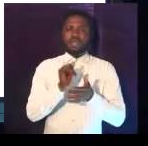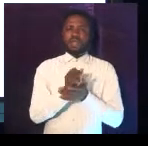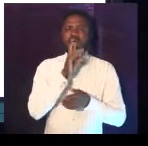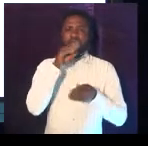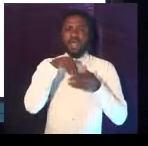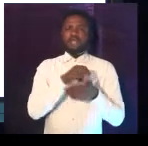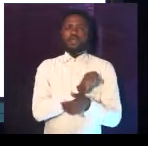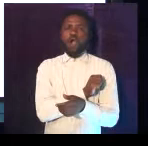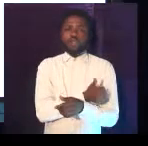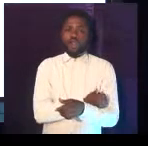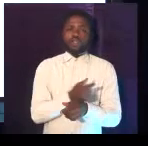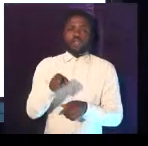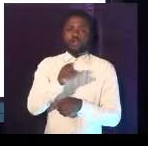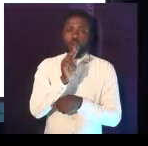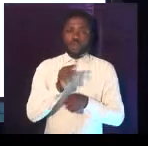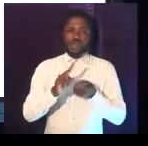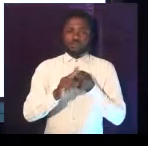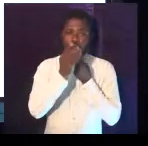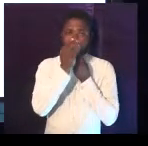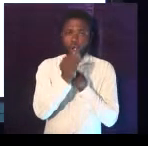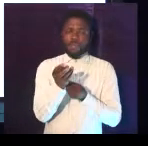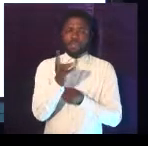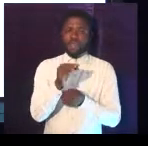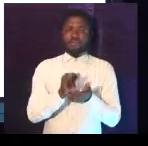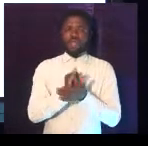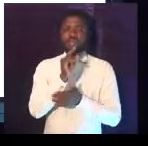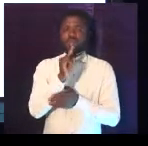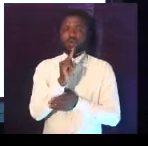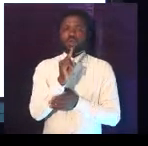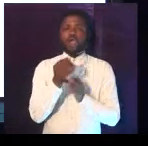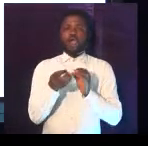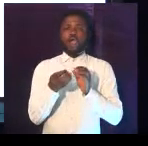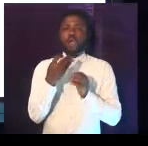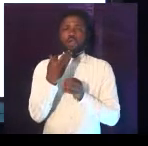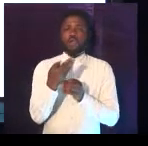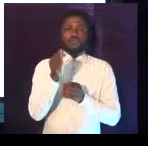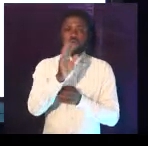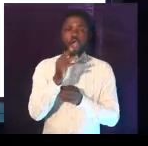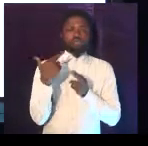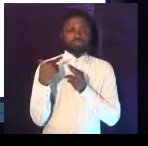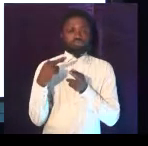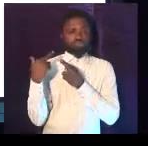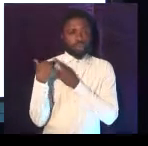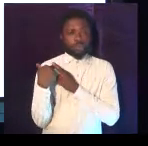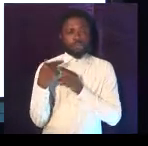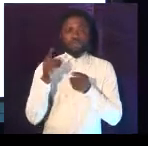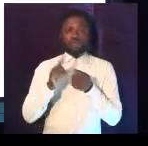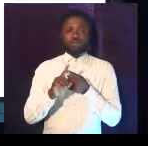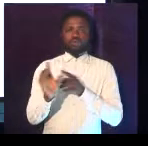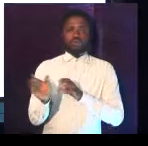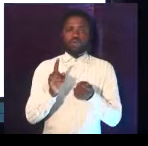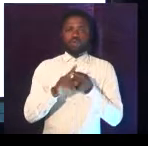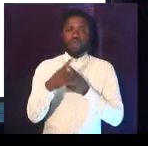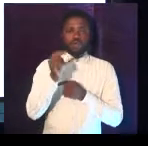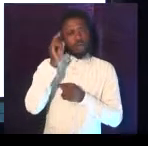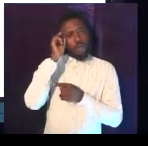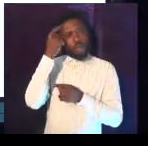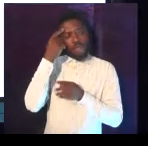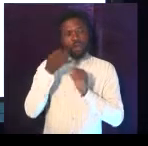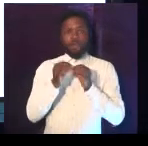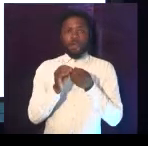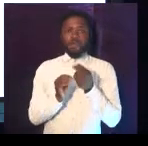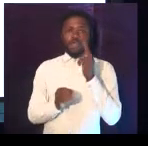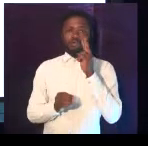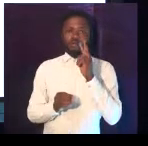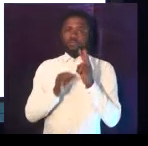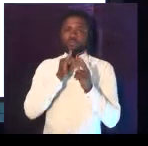other people that are in authority, you need to obey them. That's one of the obligations you need to do to the